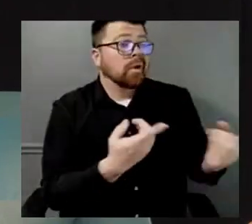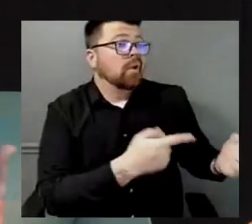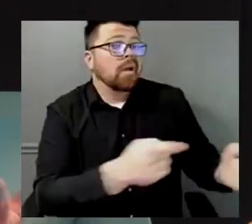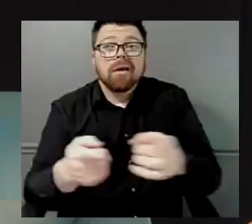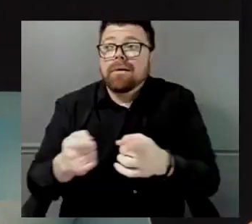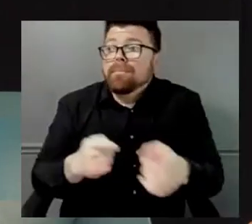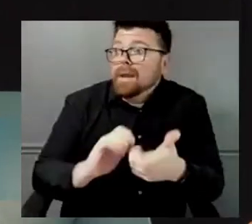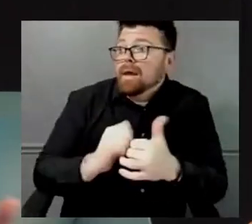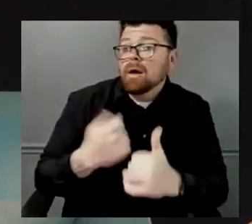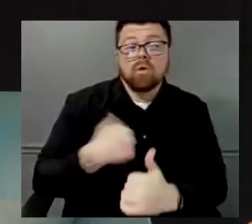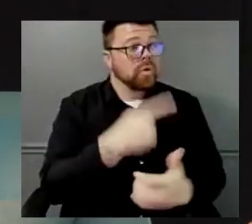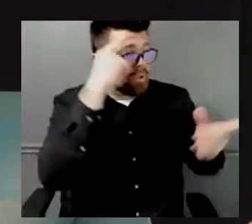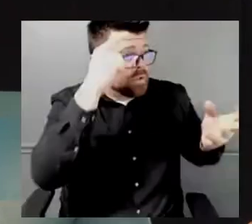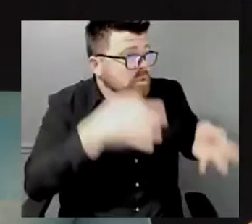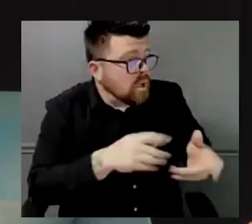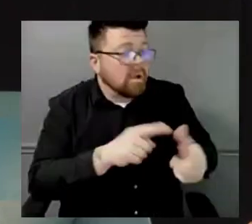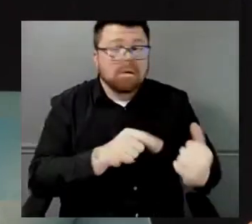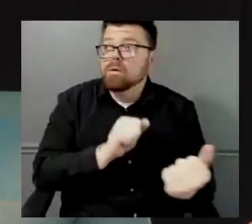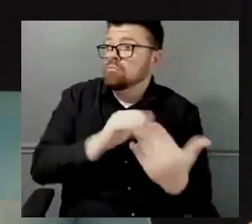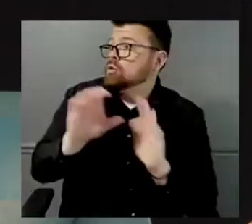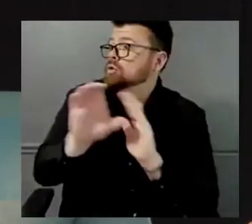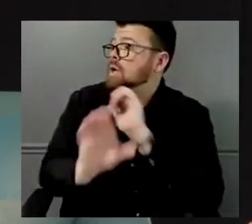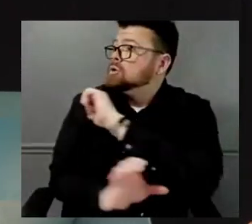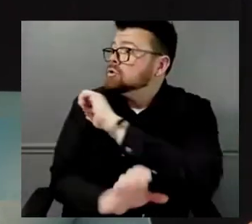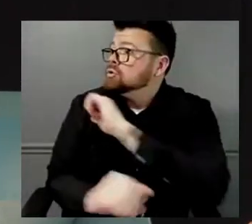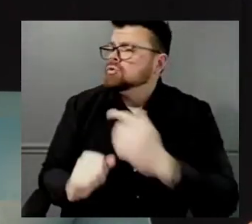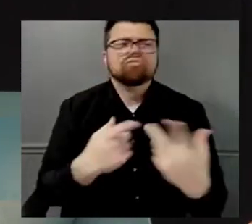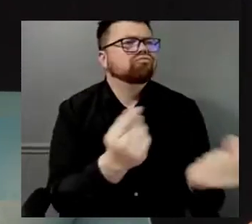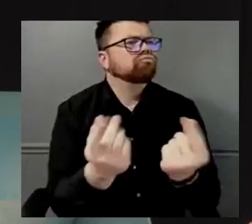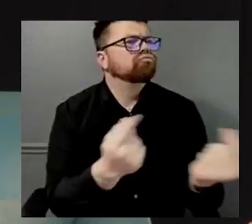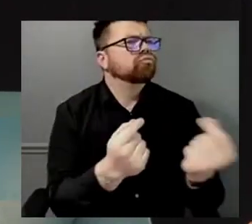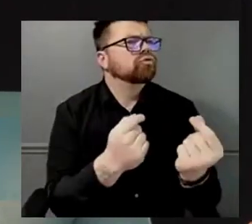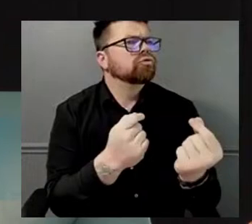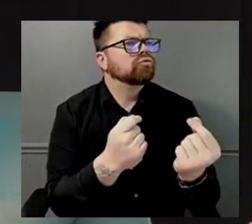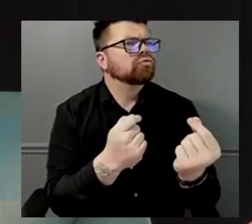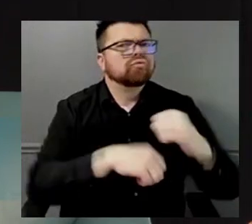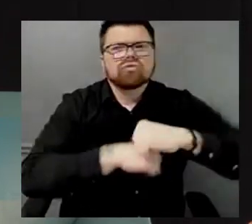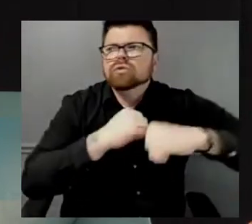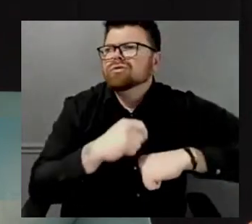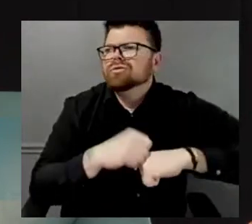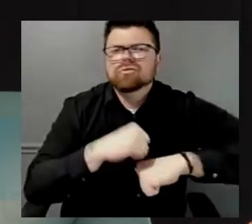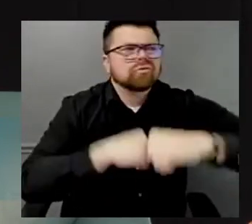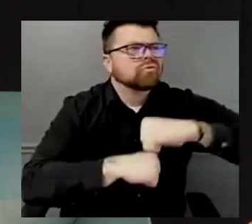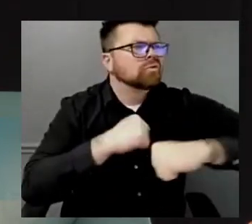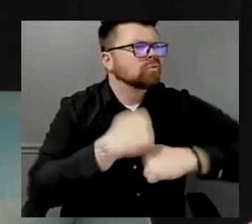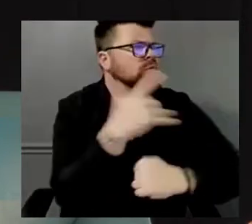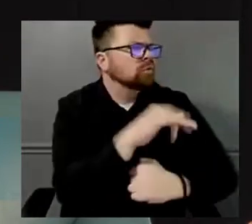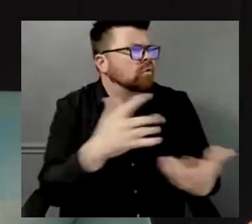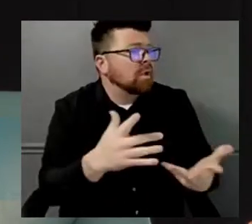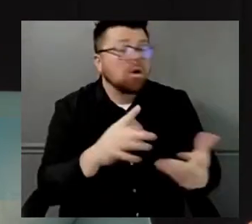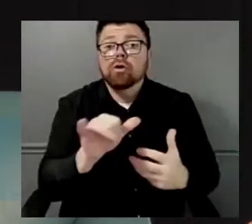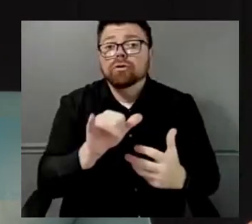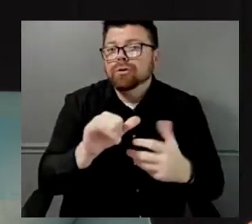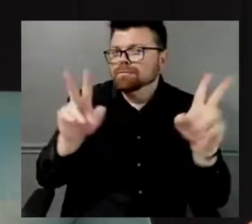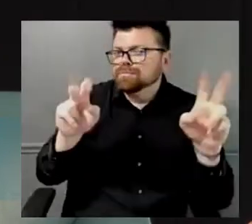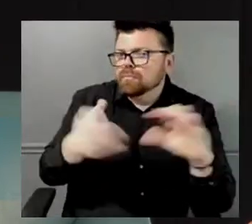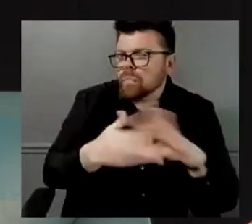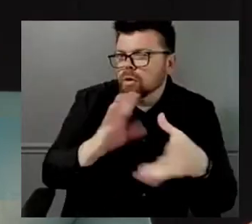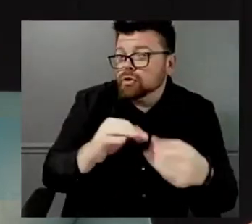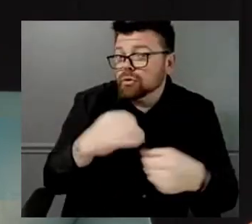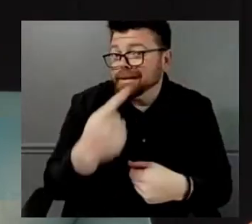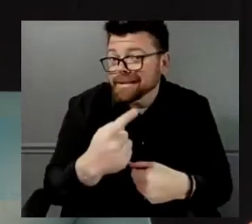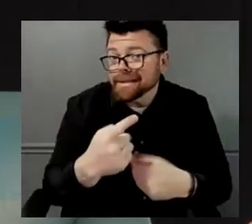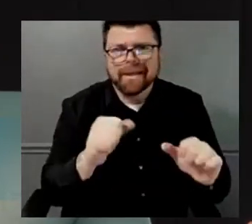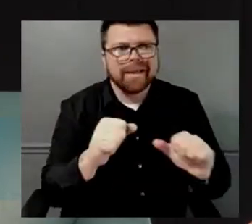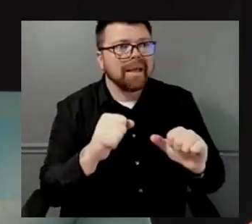the way that we approach the Constitution. And I think sometimes storytelling can really help to draw people in. One story